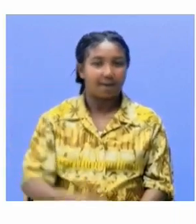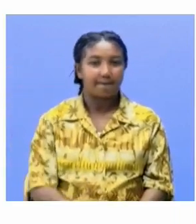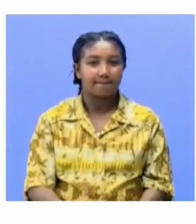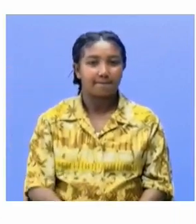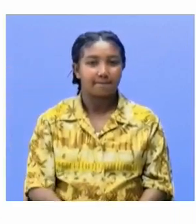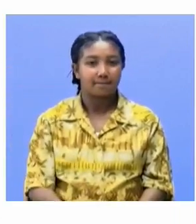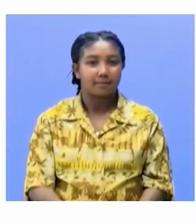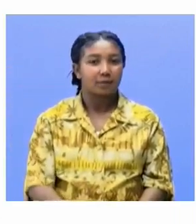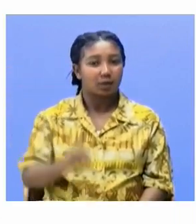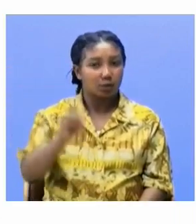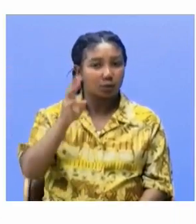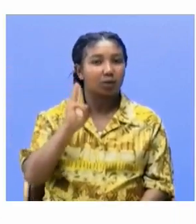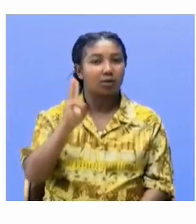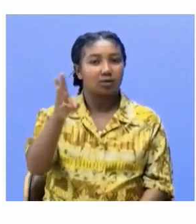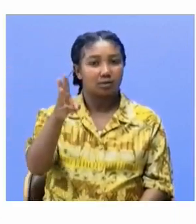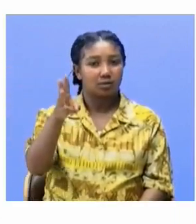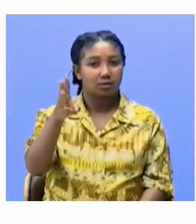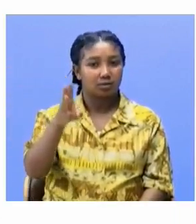will